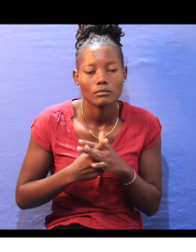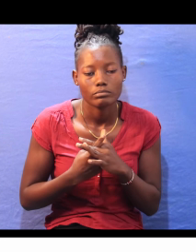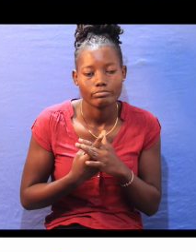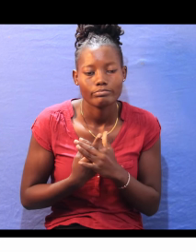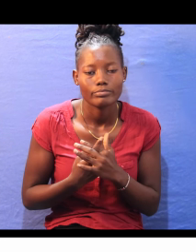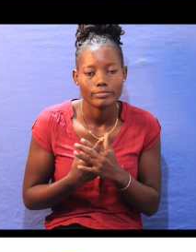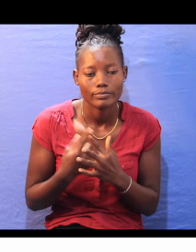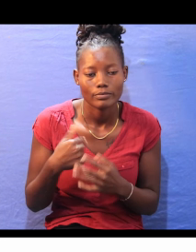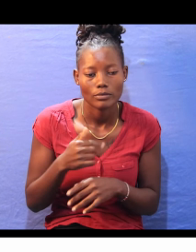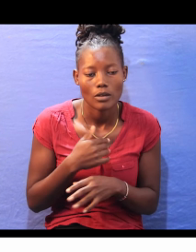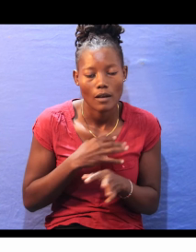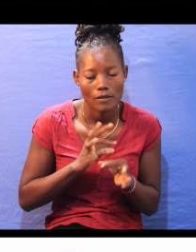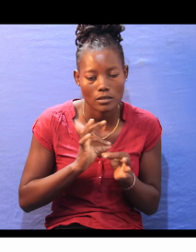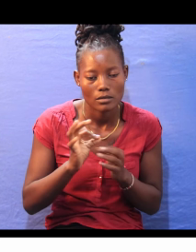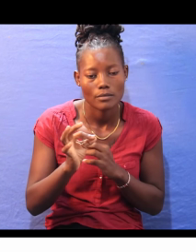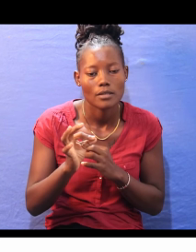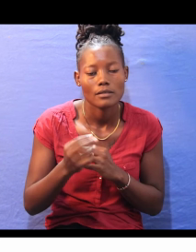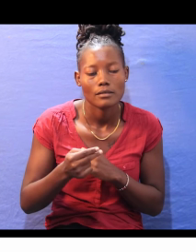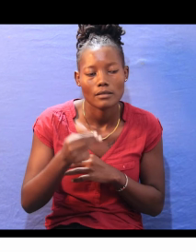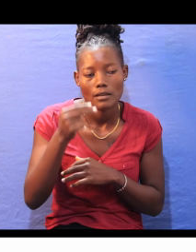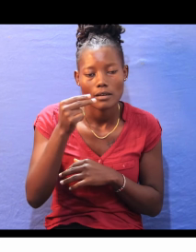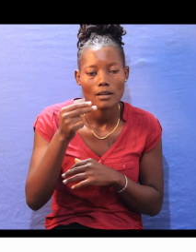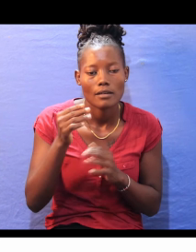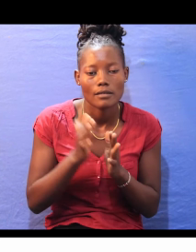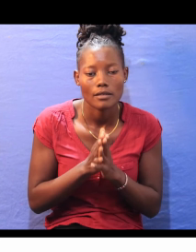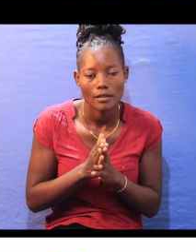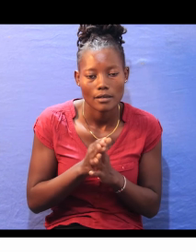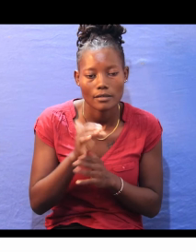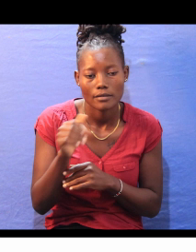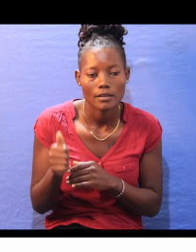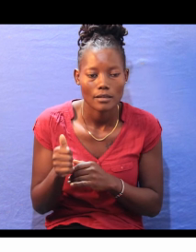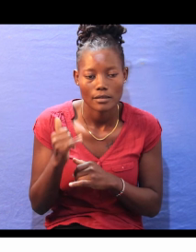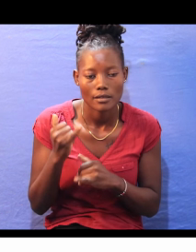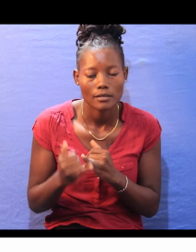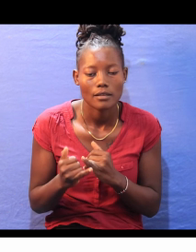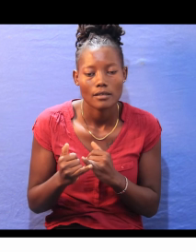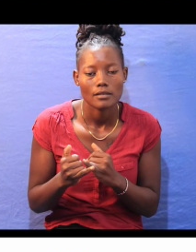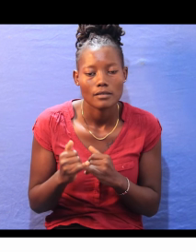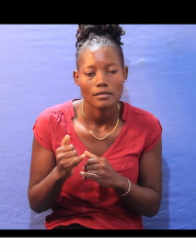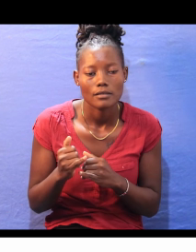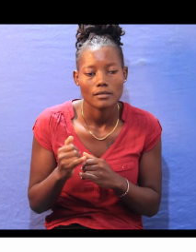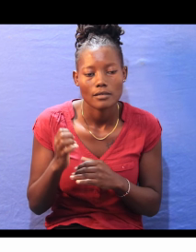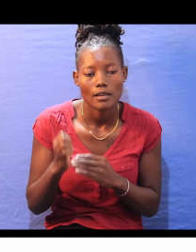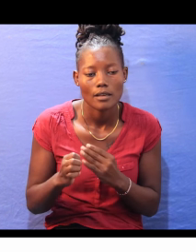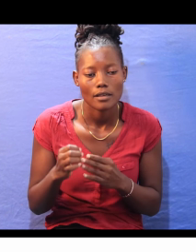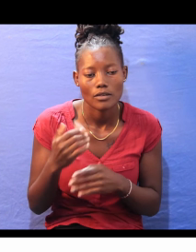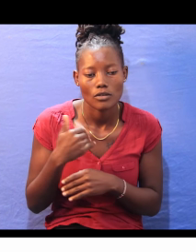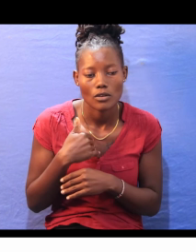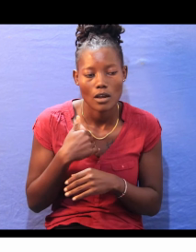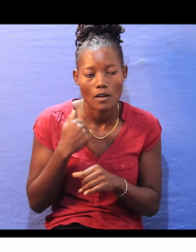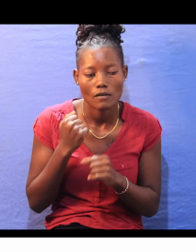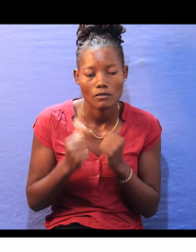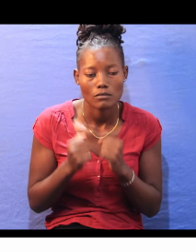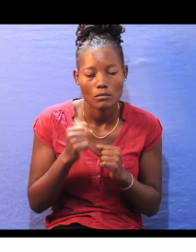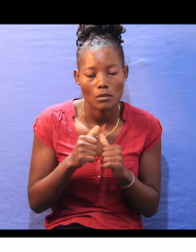We have speed at the higher end of the force velocity curve, where we have to be able to sprint